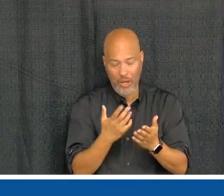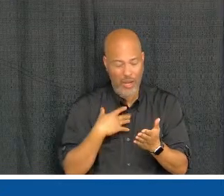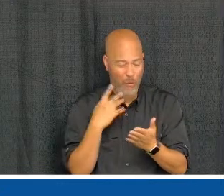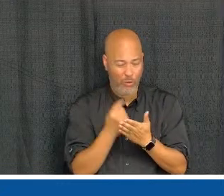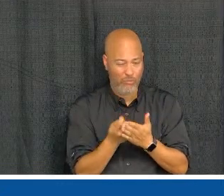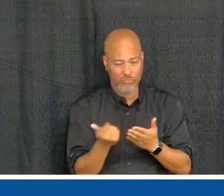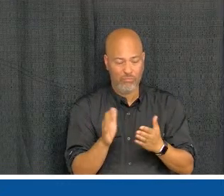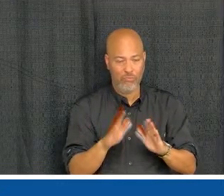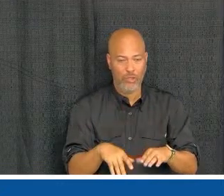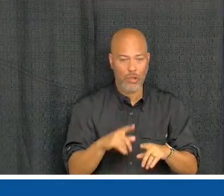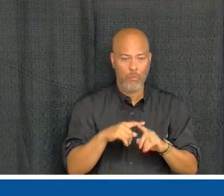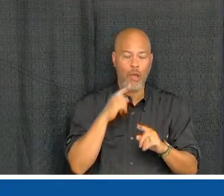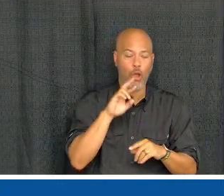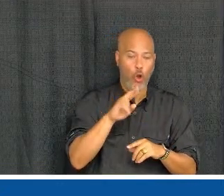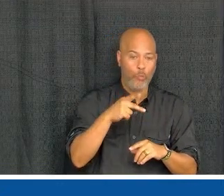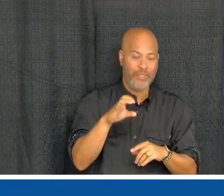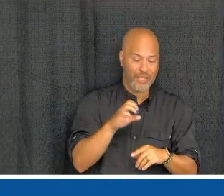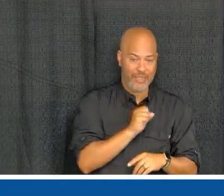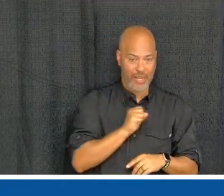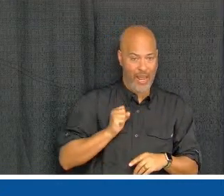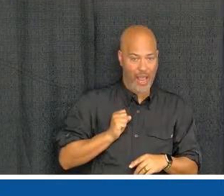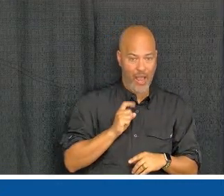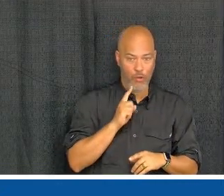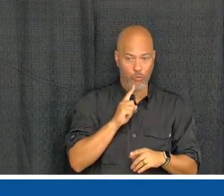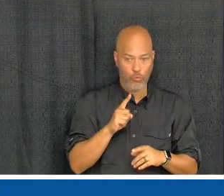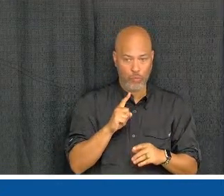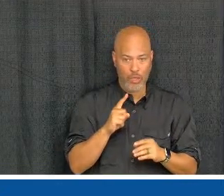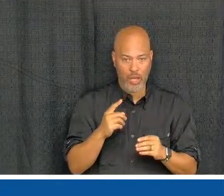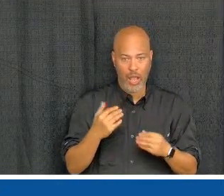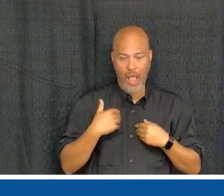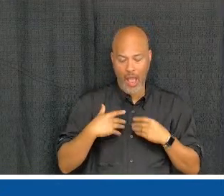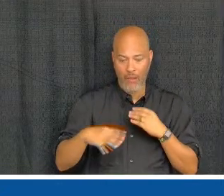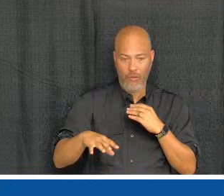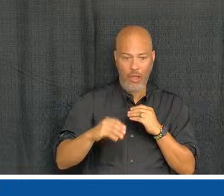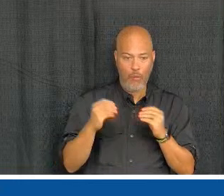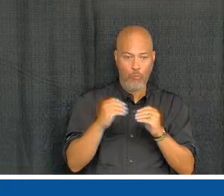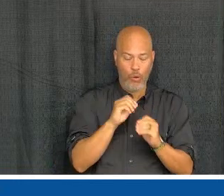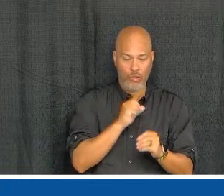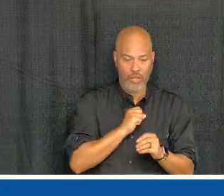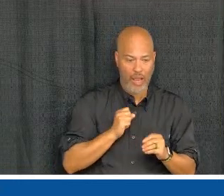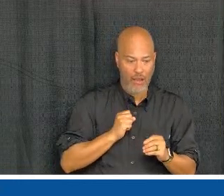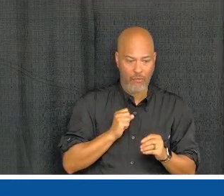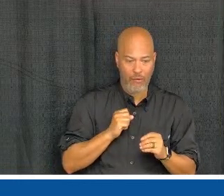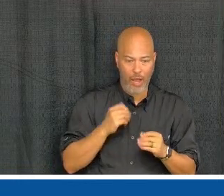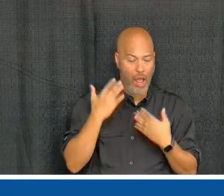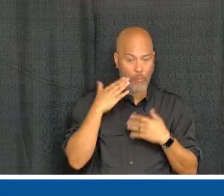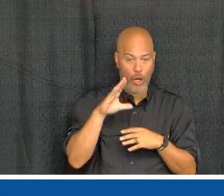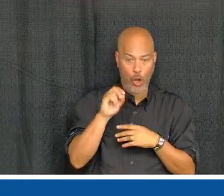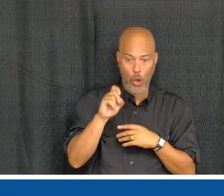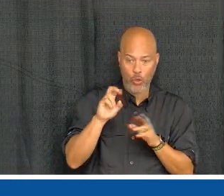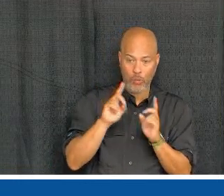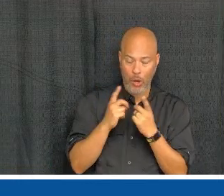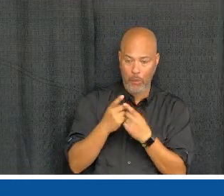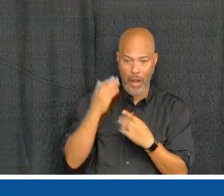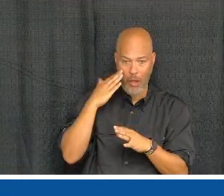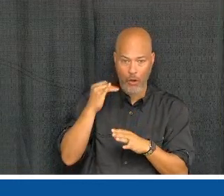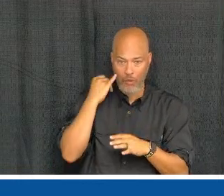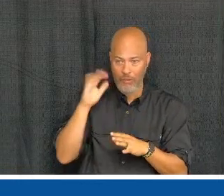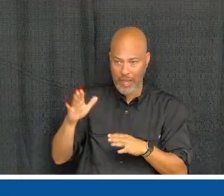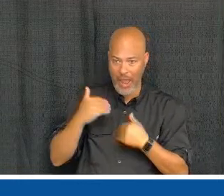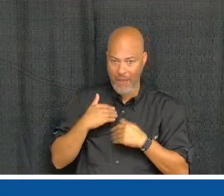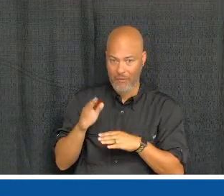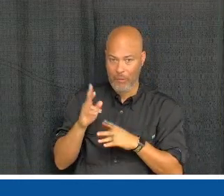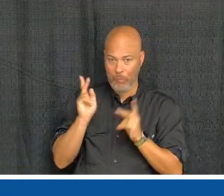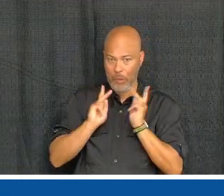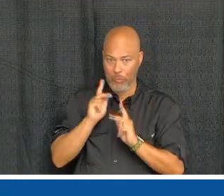I will say RPC staff would be further stretched with the expansion of the corridor. I don't want to speak for the code department. I'll be happy to